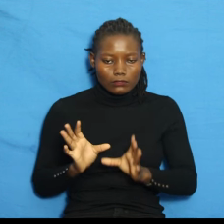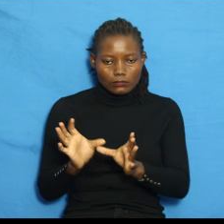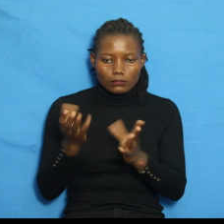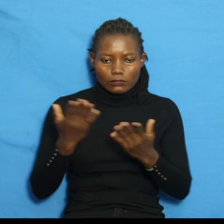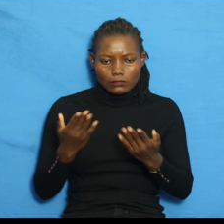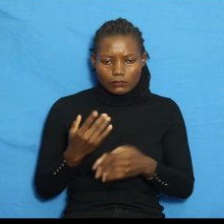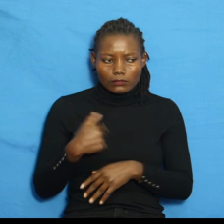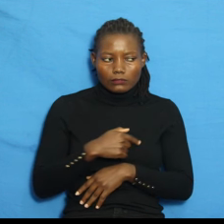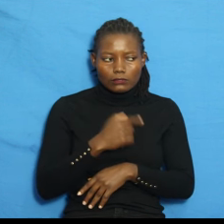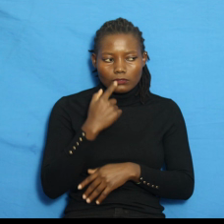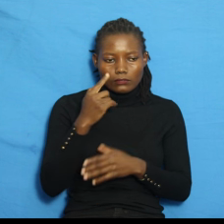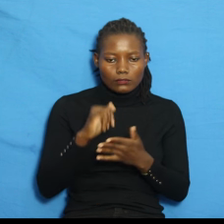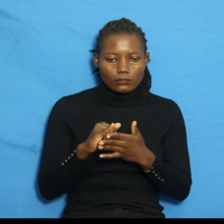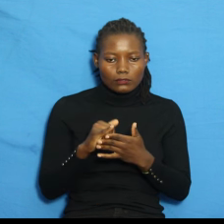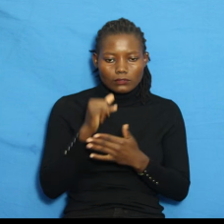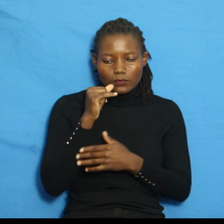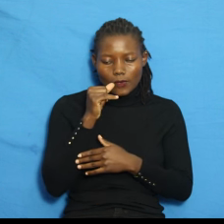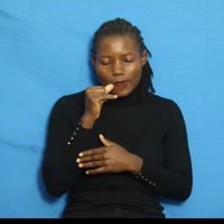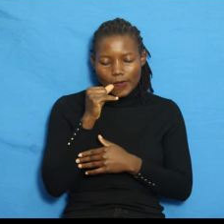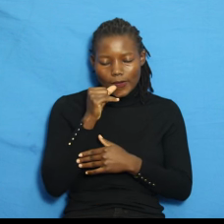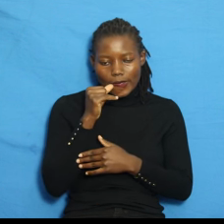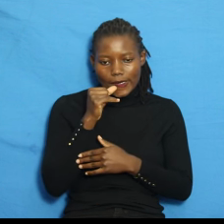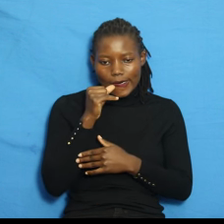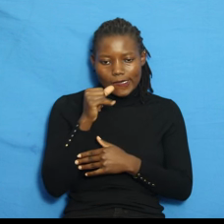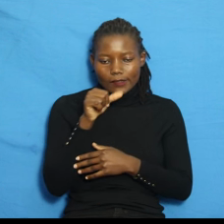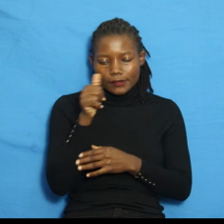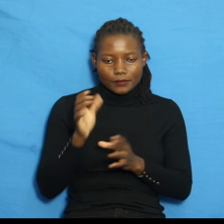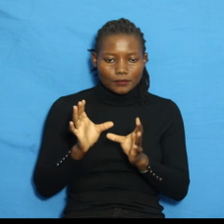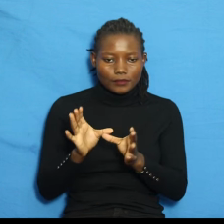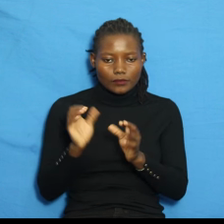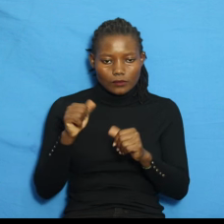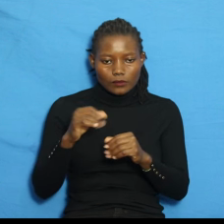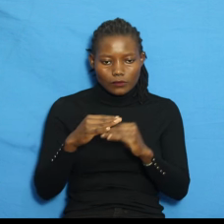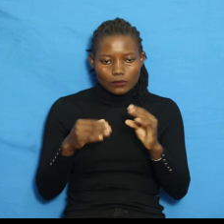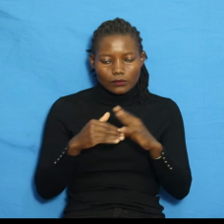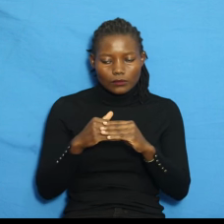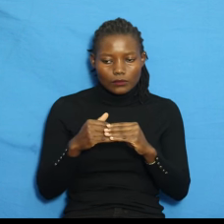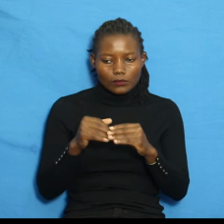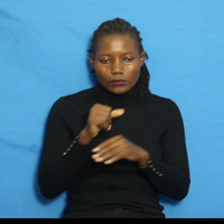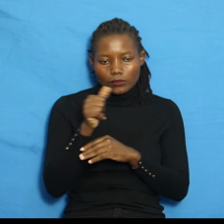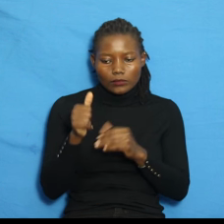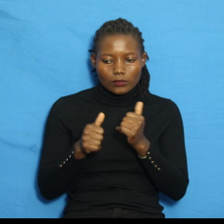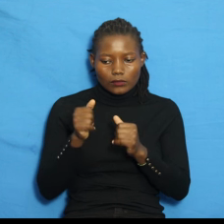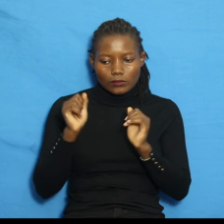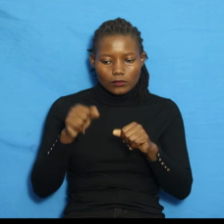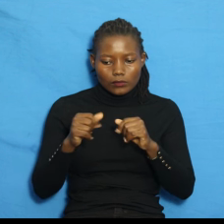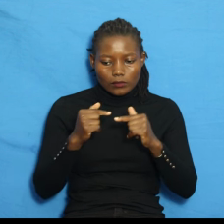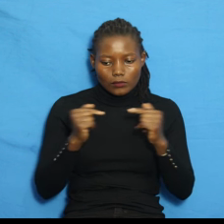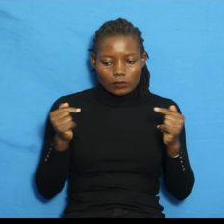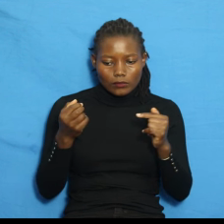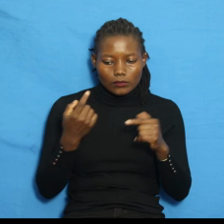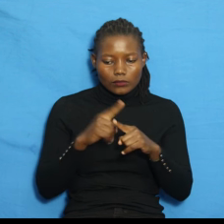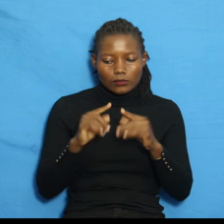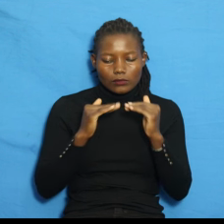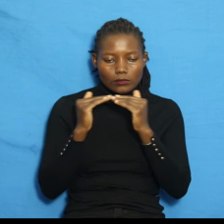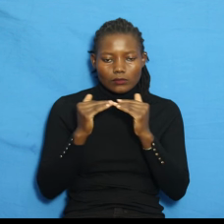counterforce, where we say that the production of any force will create another